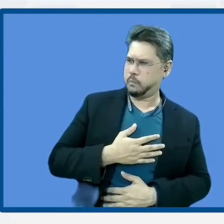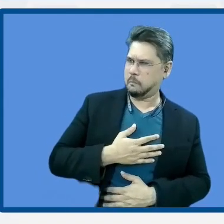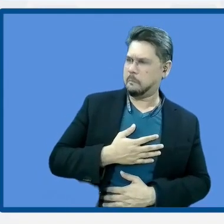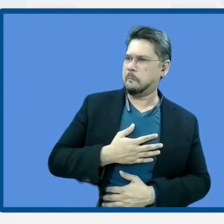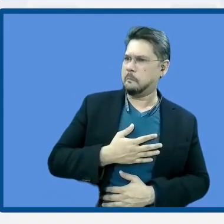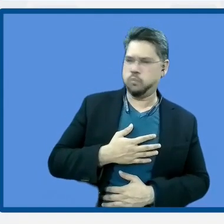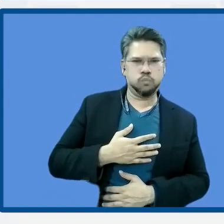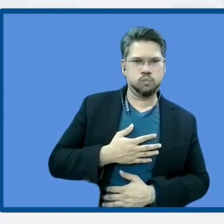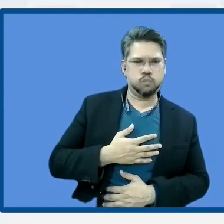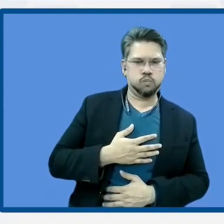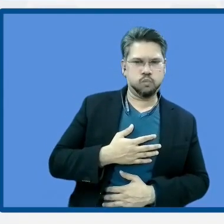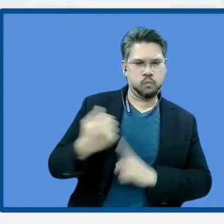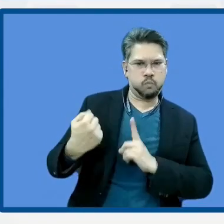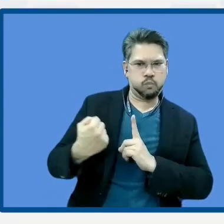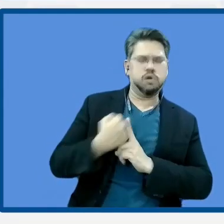sorry.